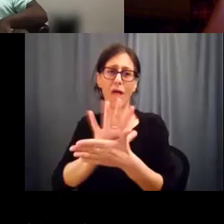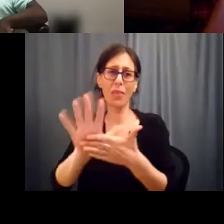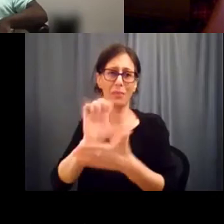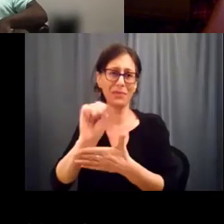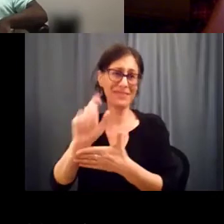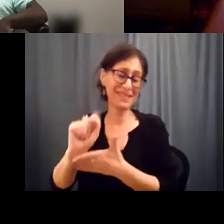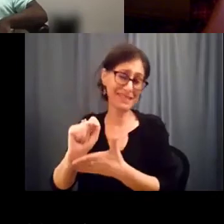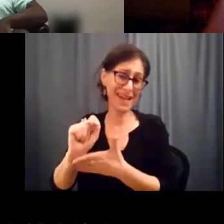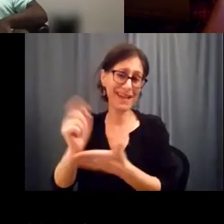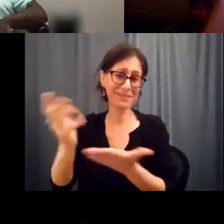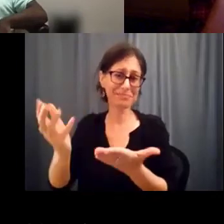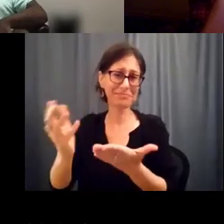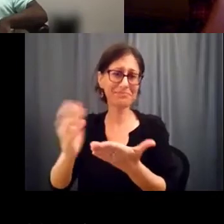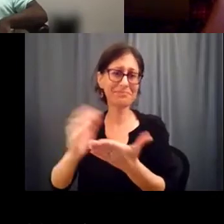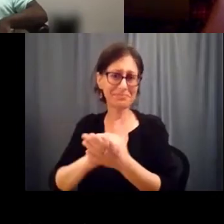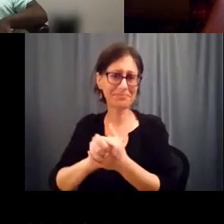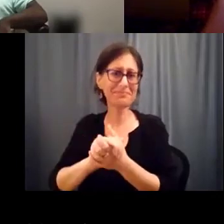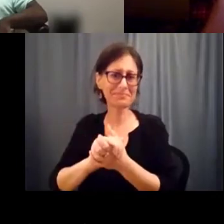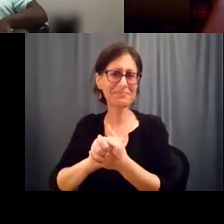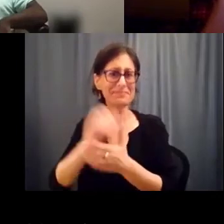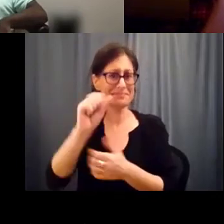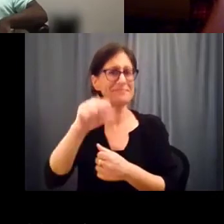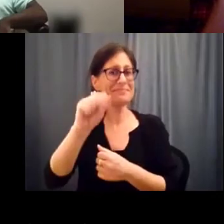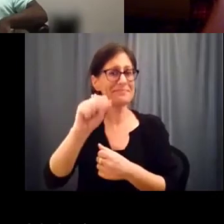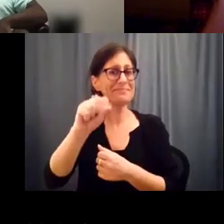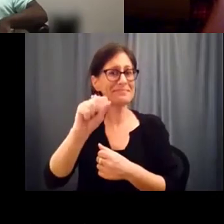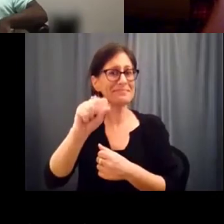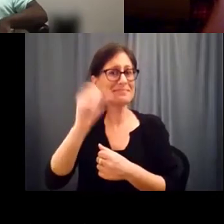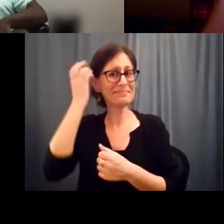fun. I think that like